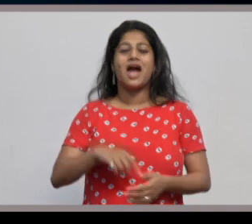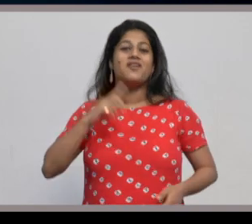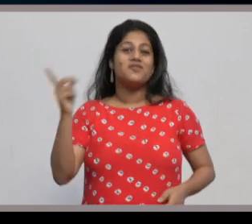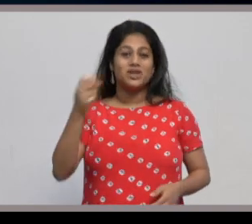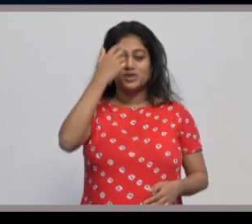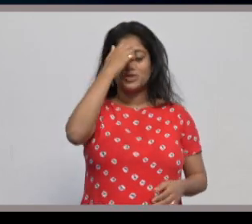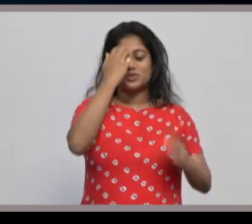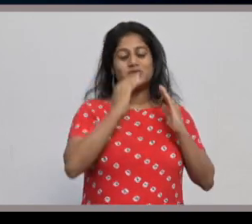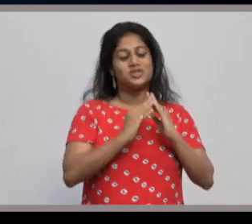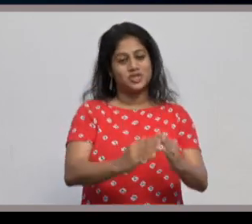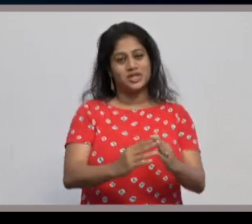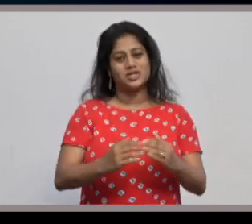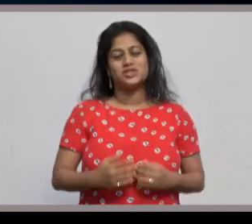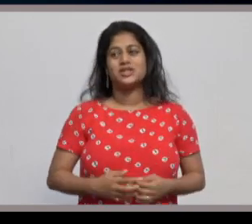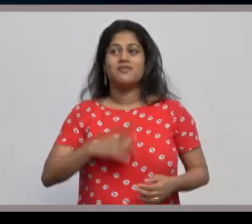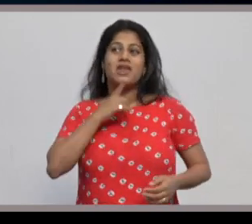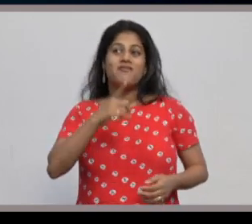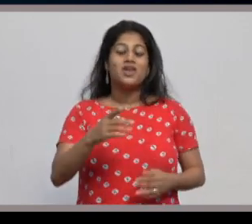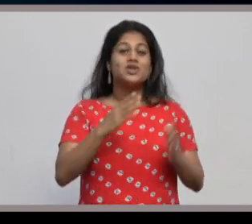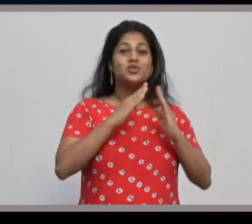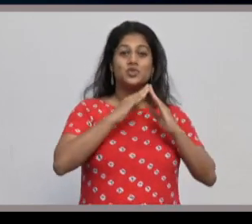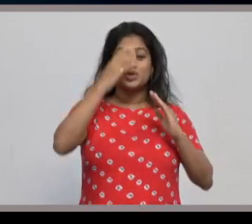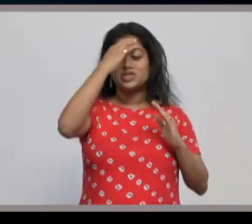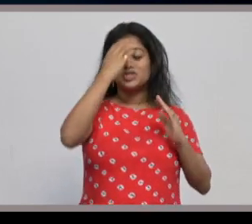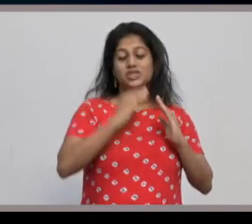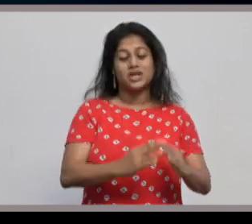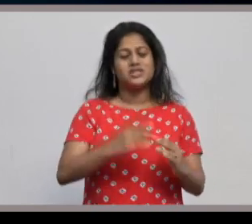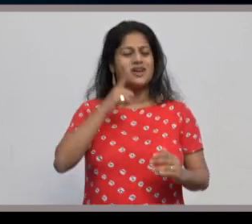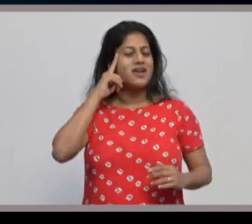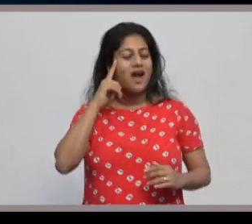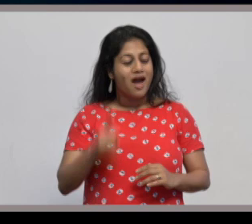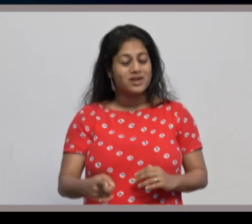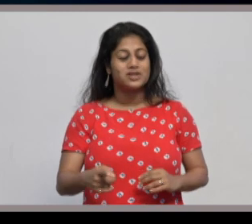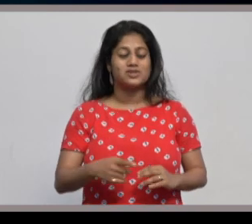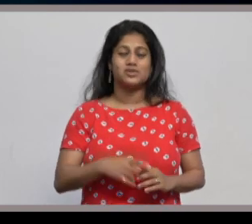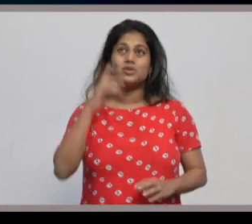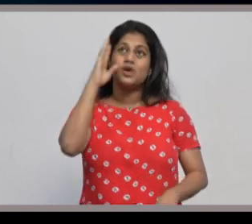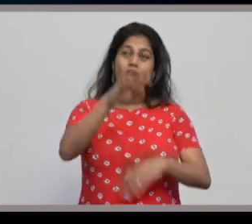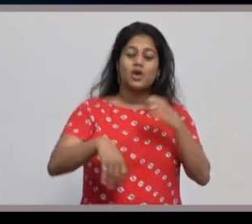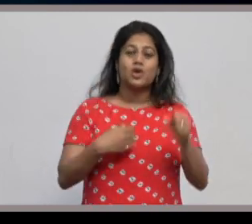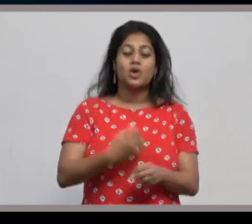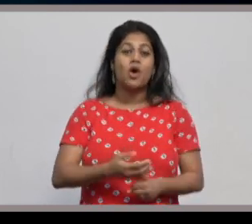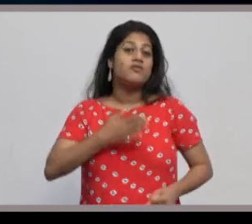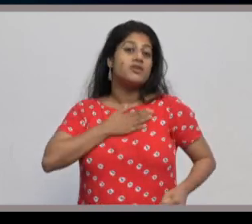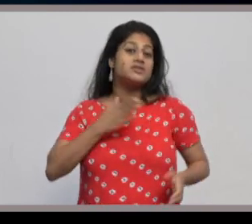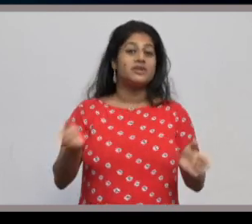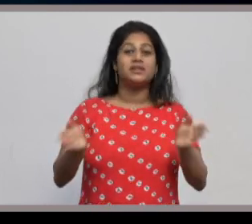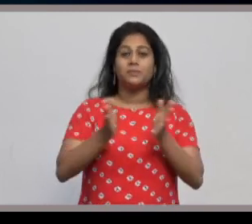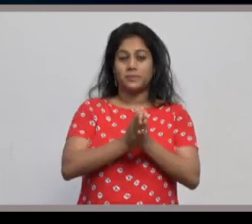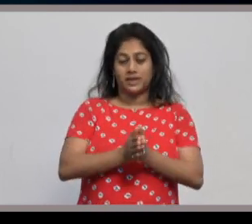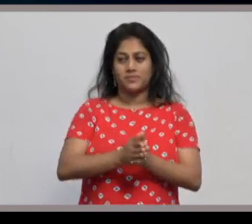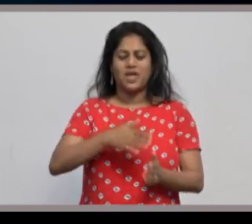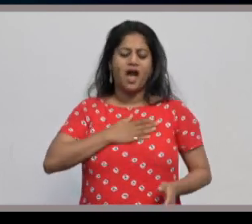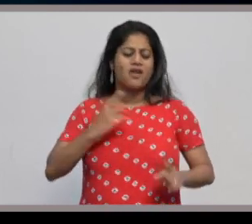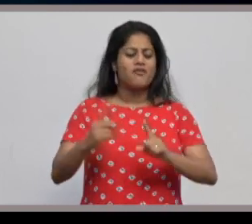to a church. I experienced peace and had a fresh encounter with the Holy Spirit that day. Thereafter, I came to